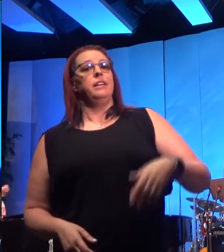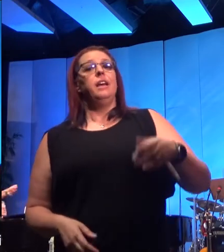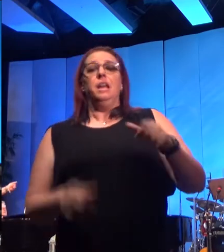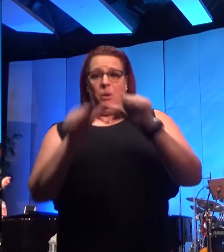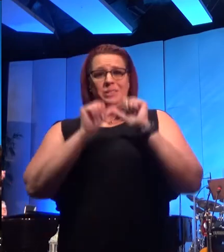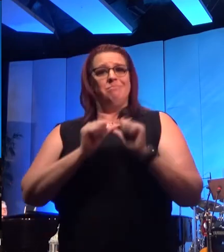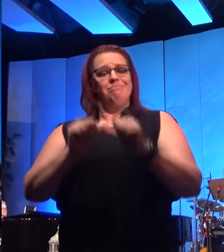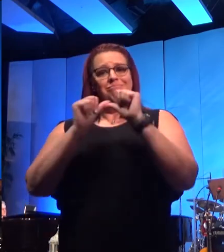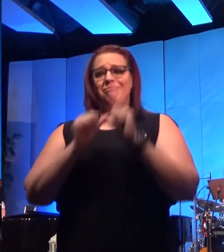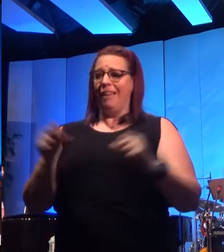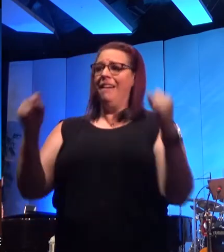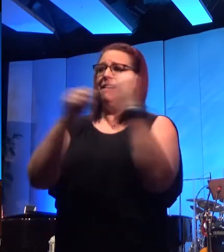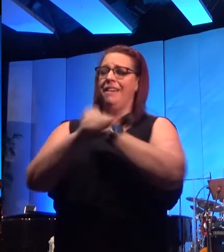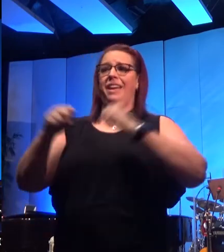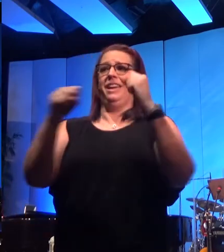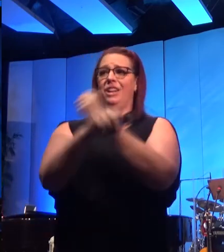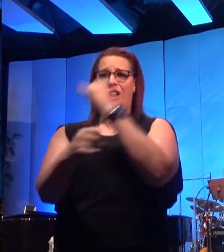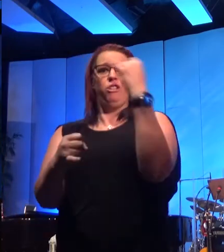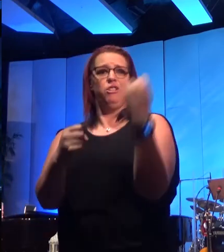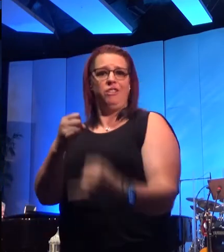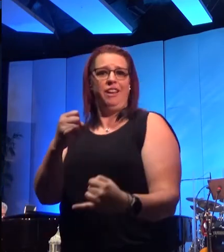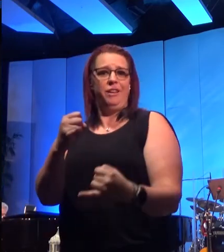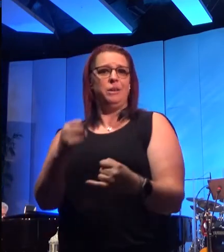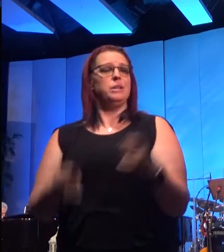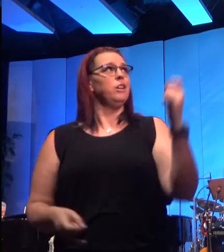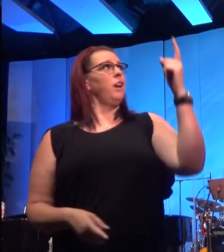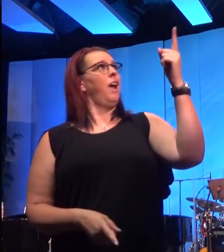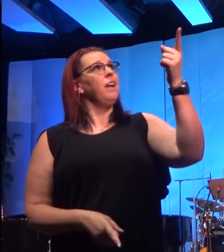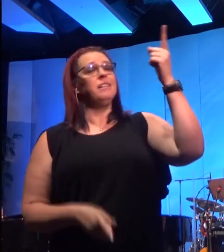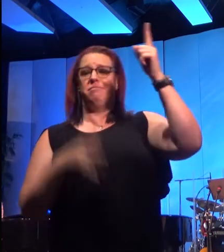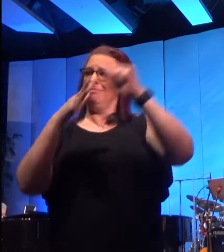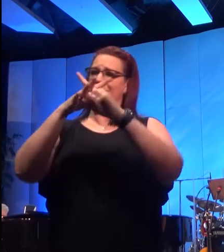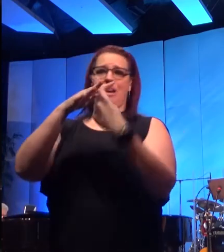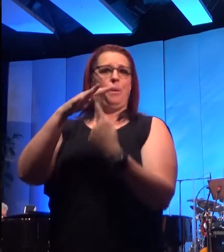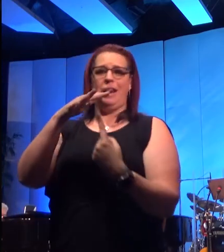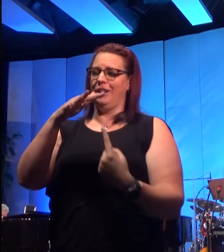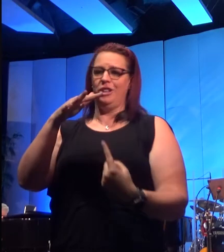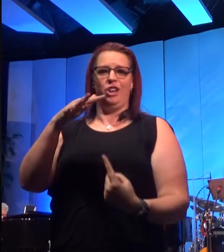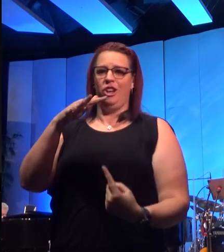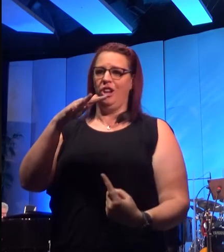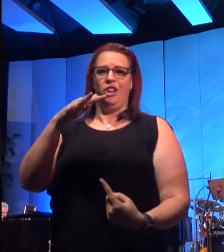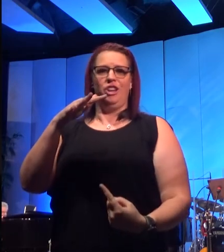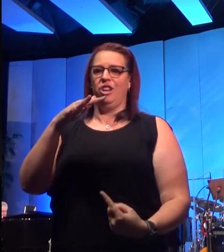Stay in the fight till the final round. You're not